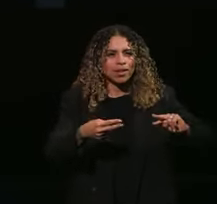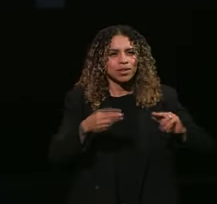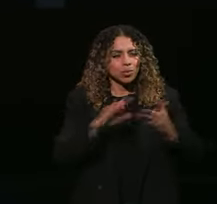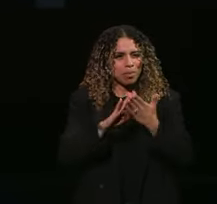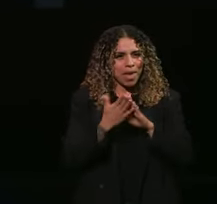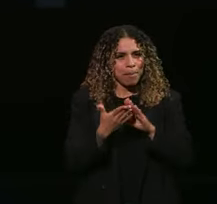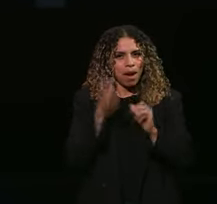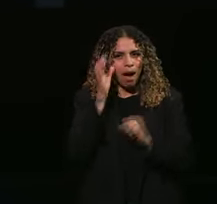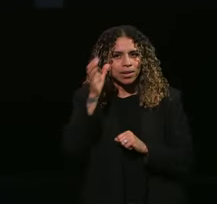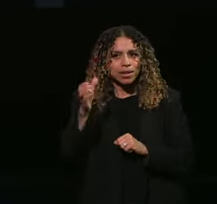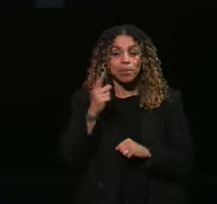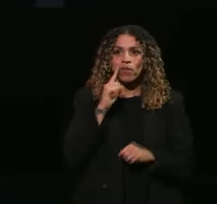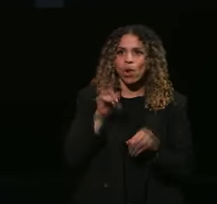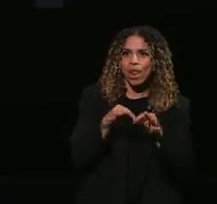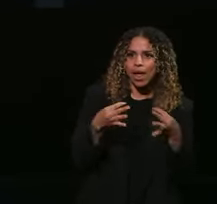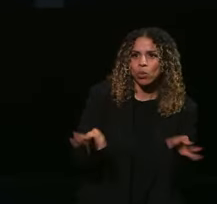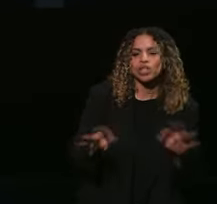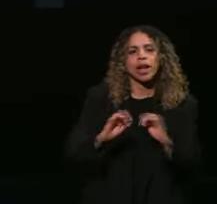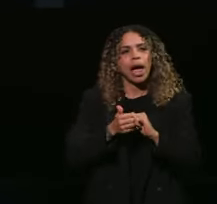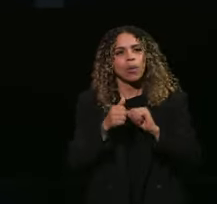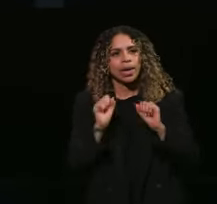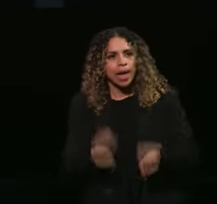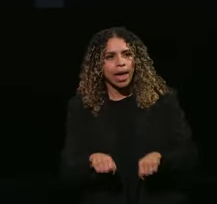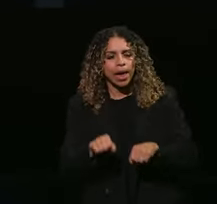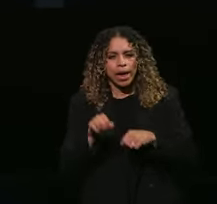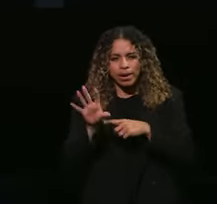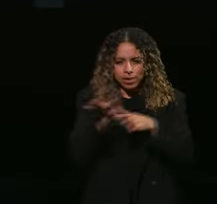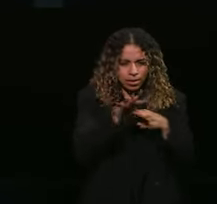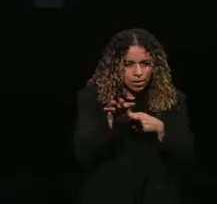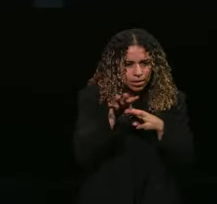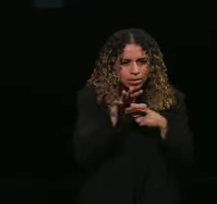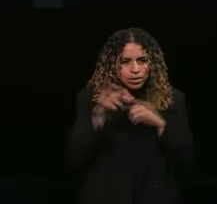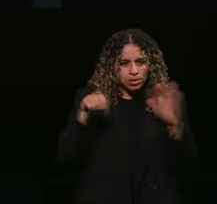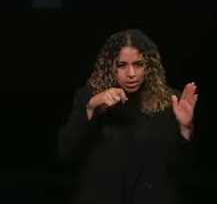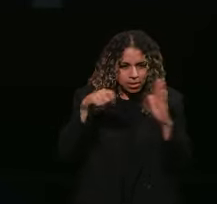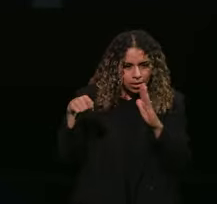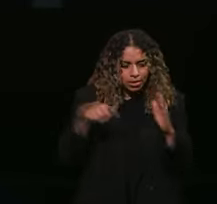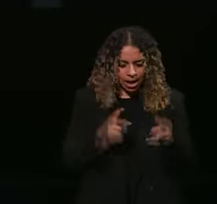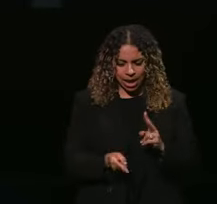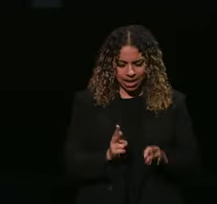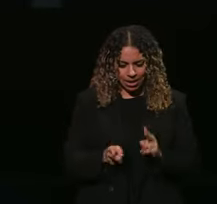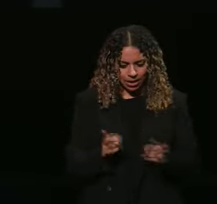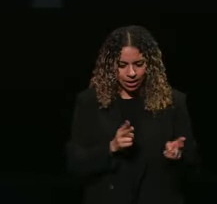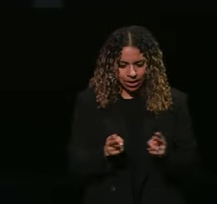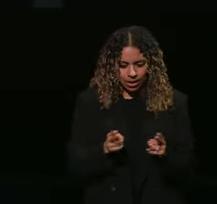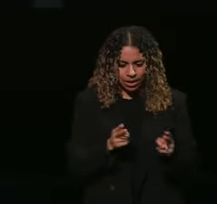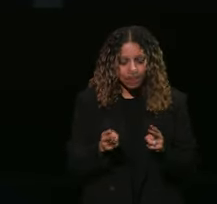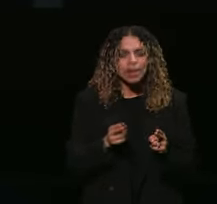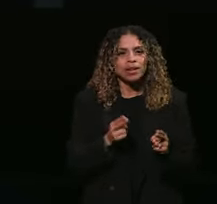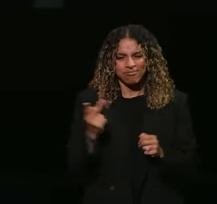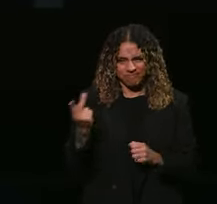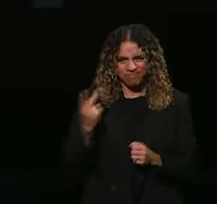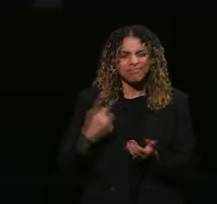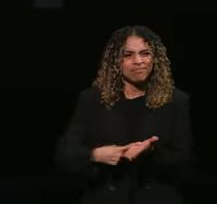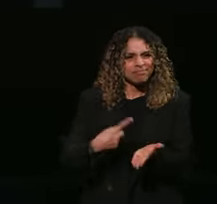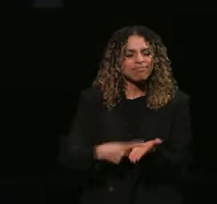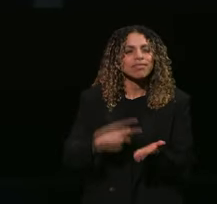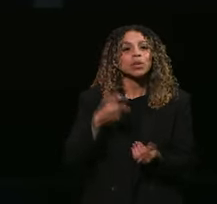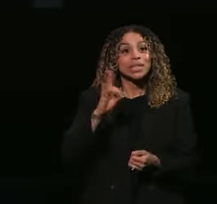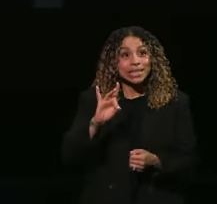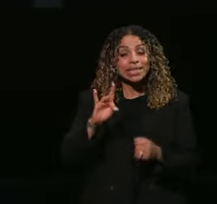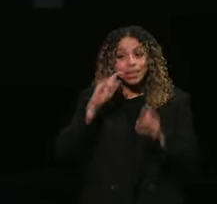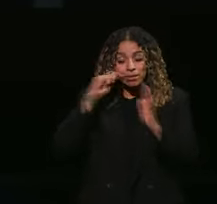for language and how we would edit the film early on as we were having these conversations. And we did gather more than 30